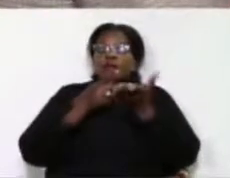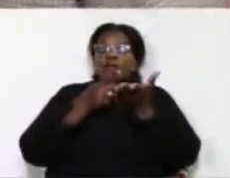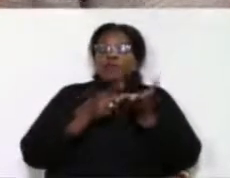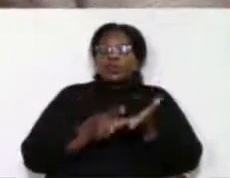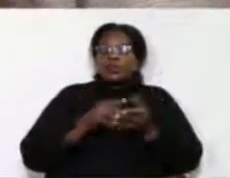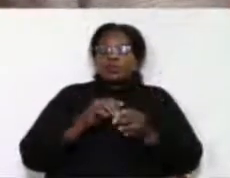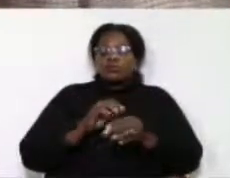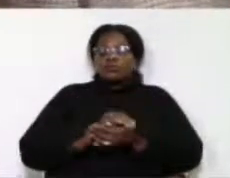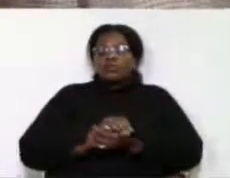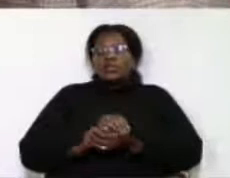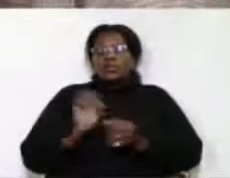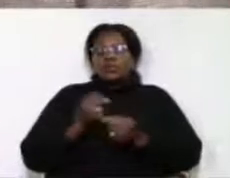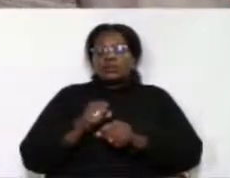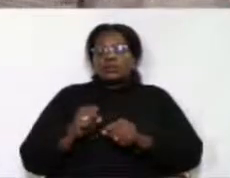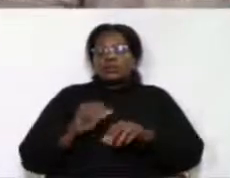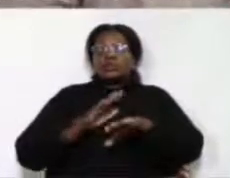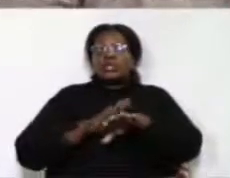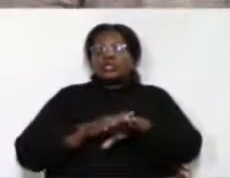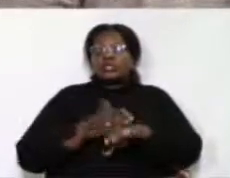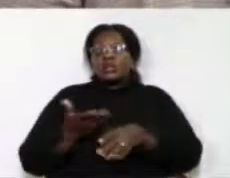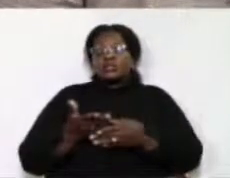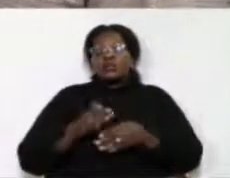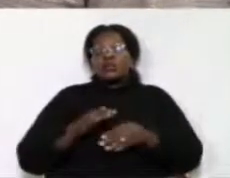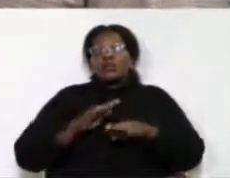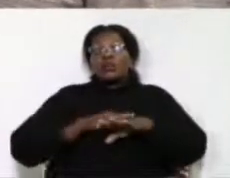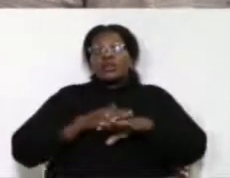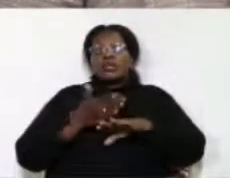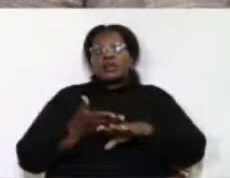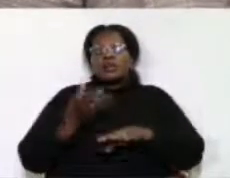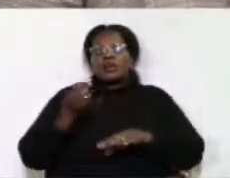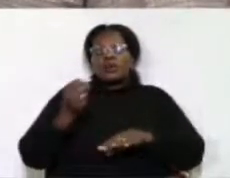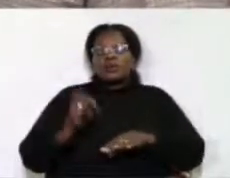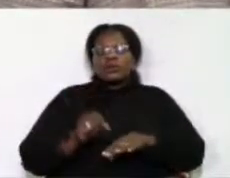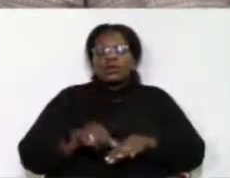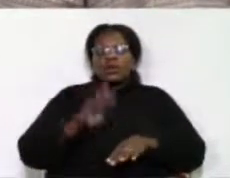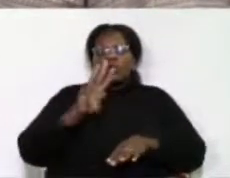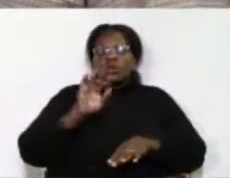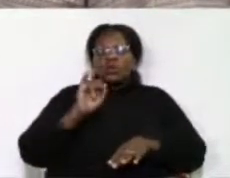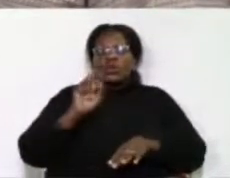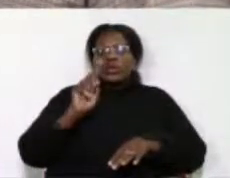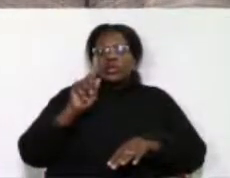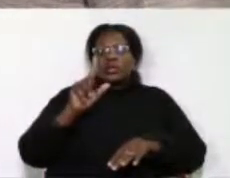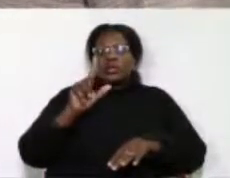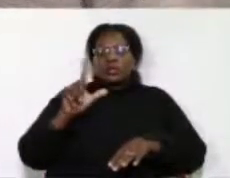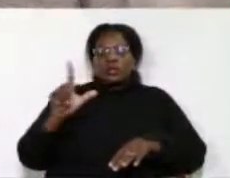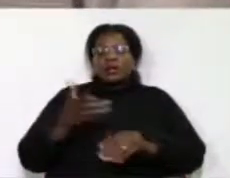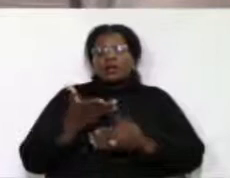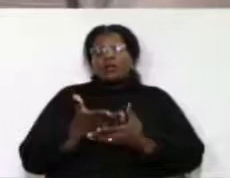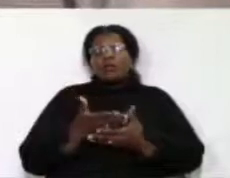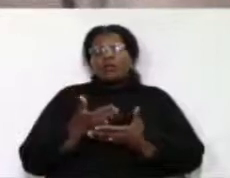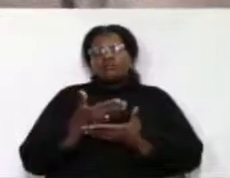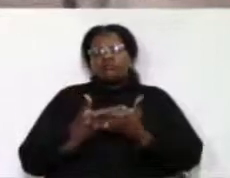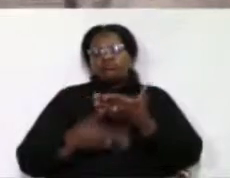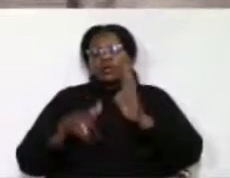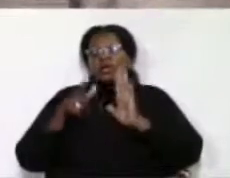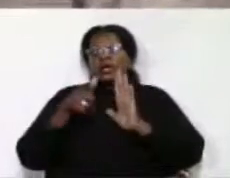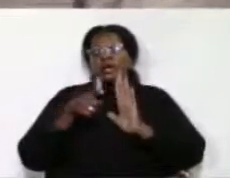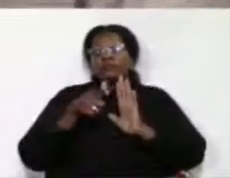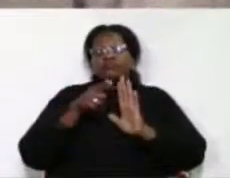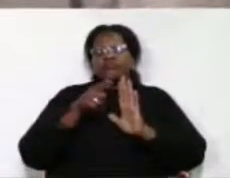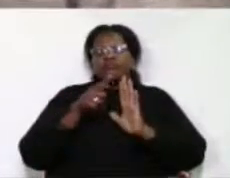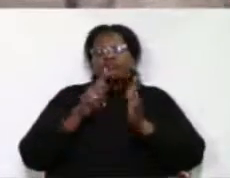like your goodwill. It could be trademarks, it could be your patents, it could be a franchise agreement that I've